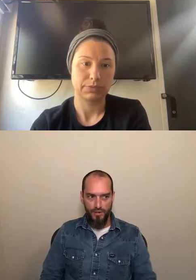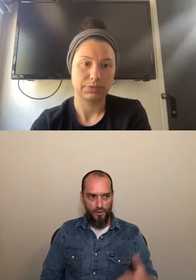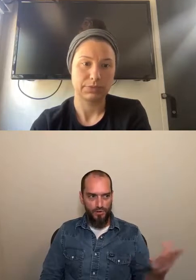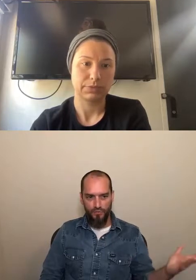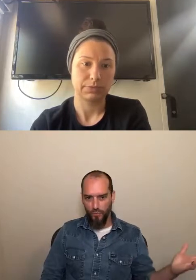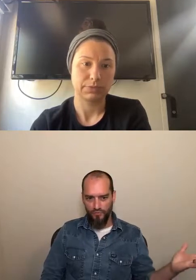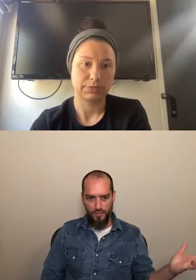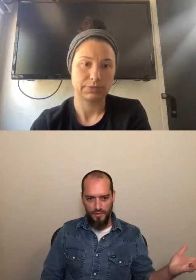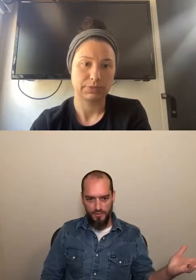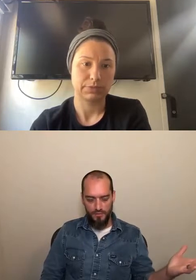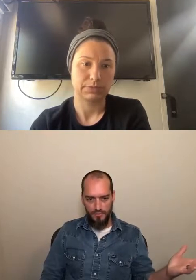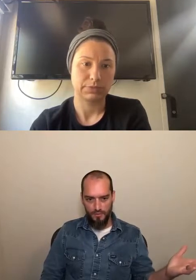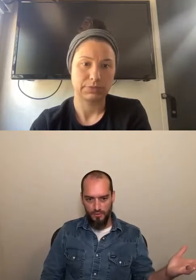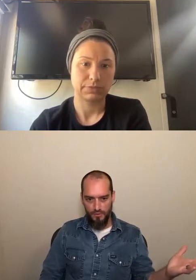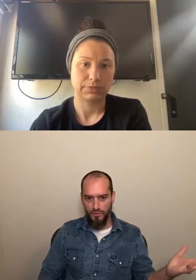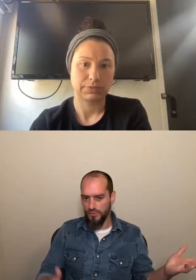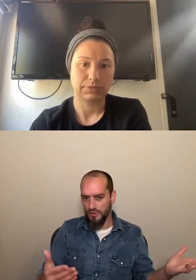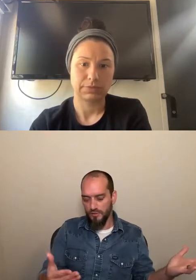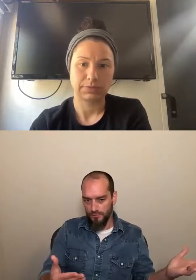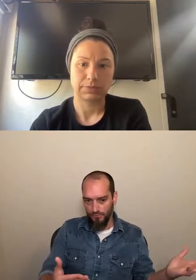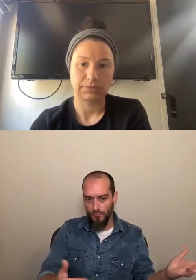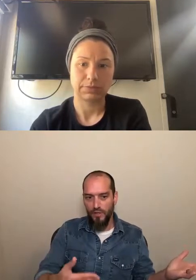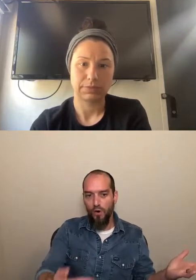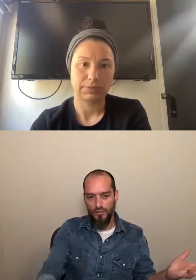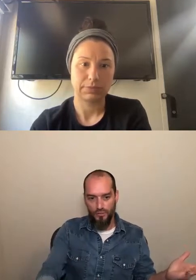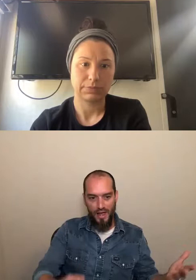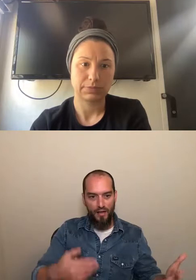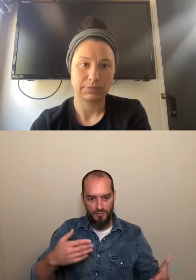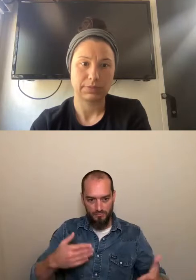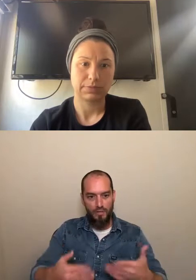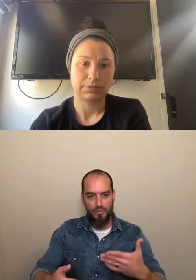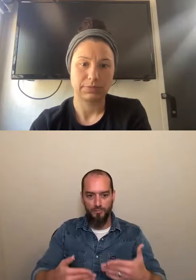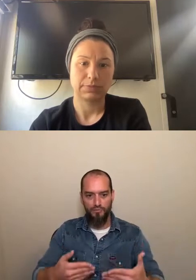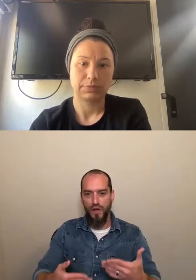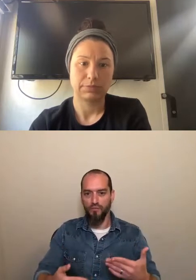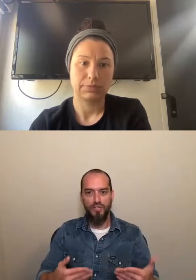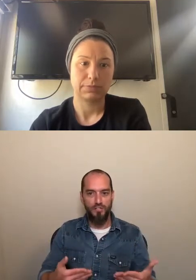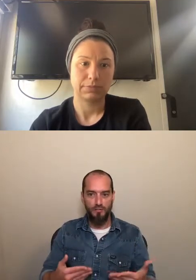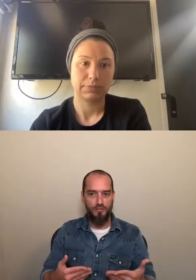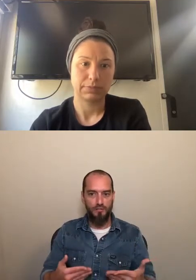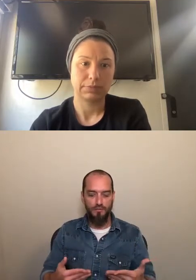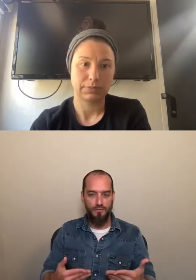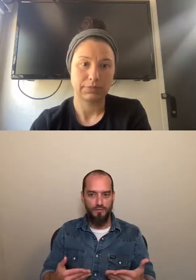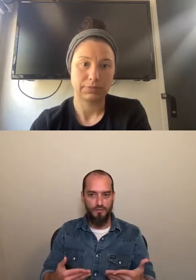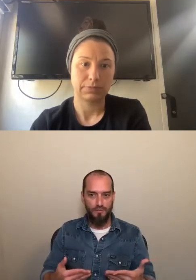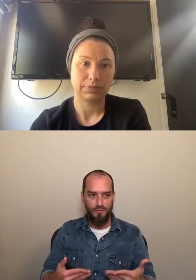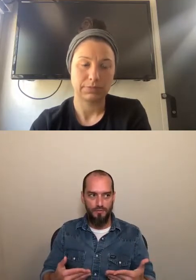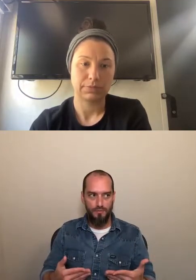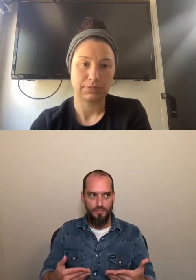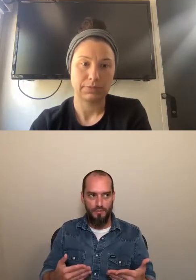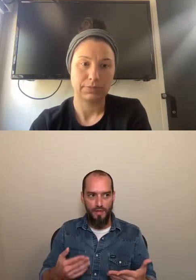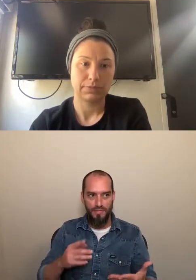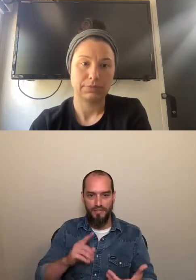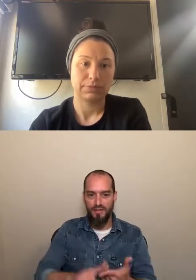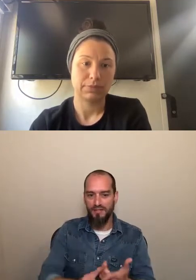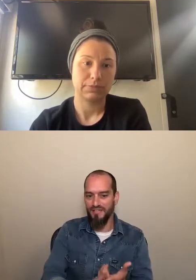And if they were only there 45 minutes, usually when they walk into the house, there's a brief conversation.